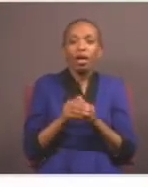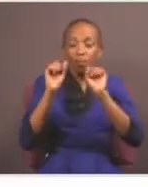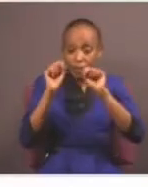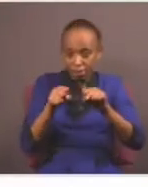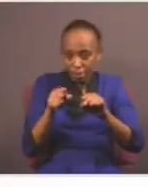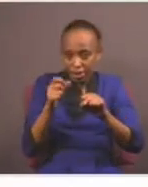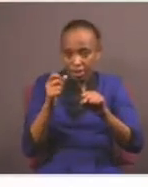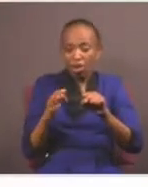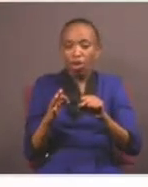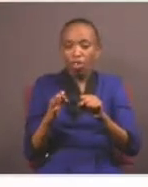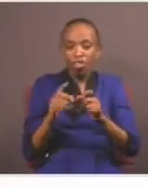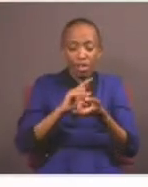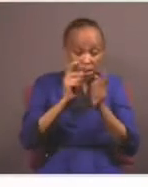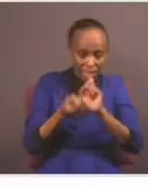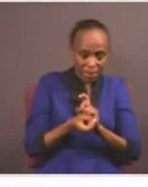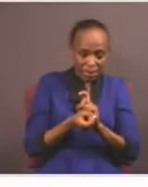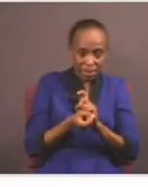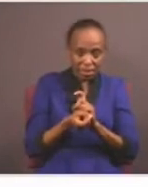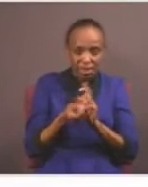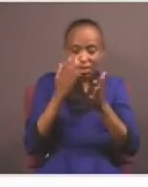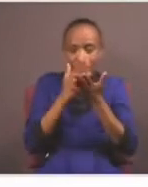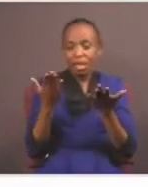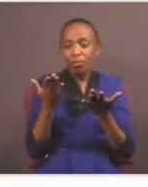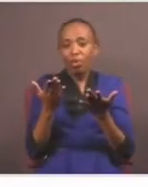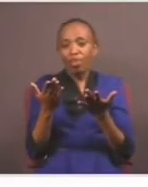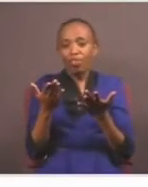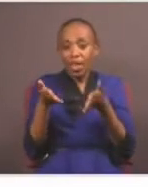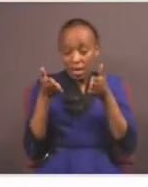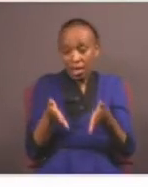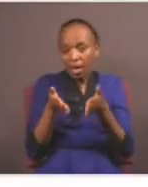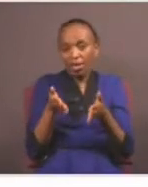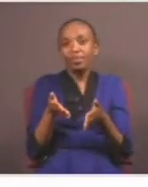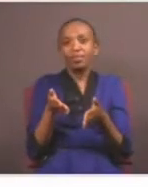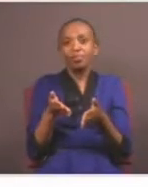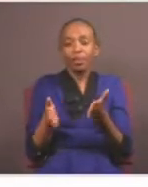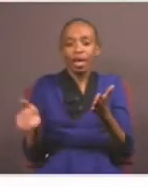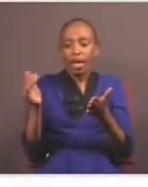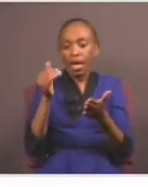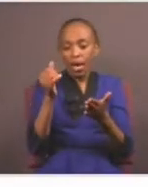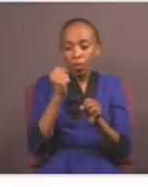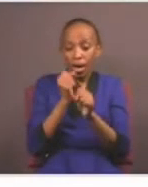possibility of reshuffling some of the current employees who are there.